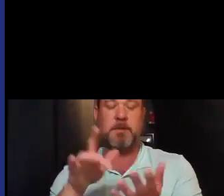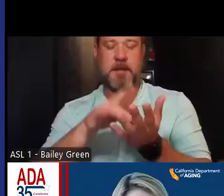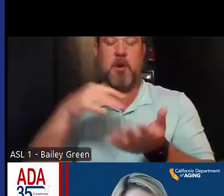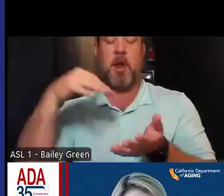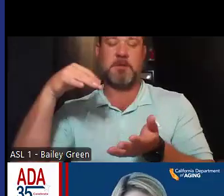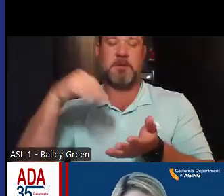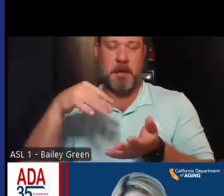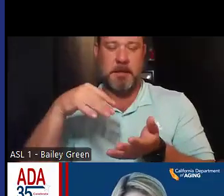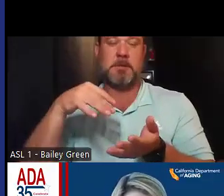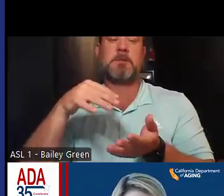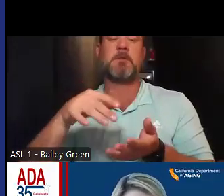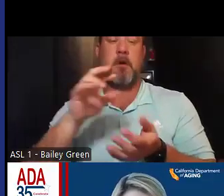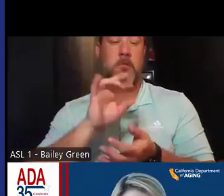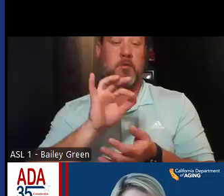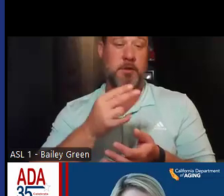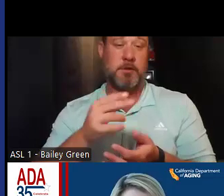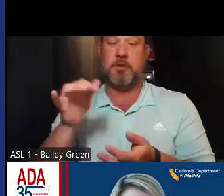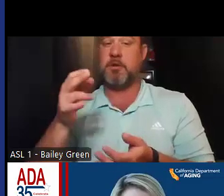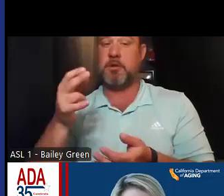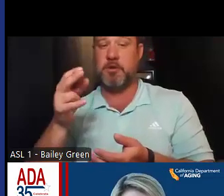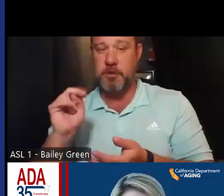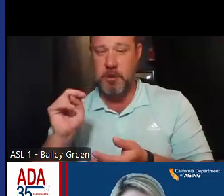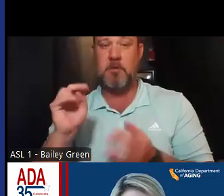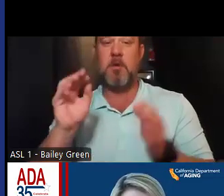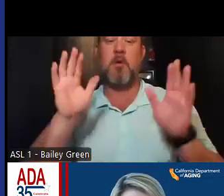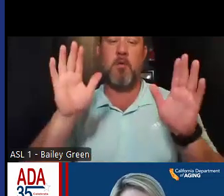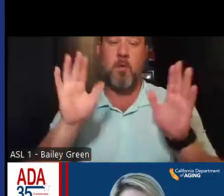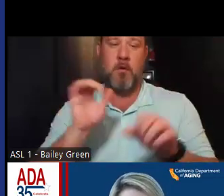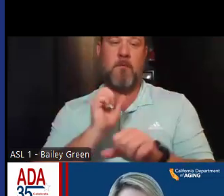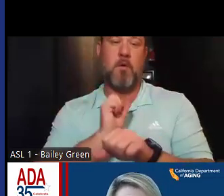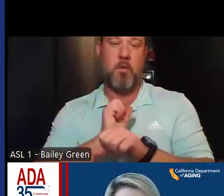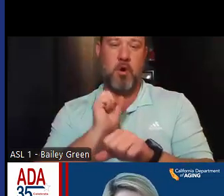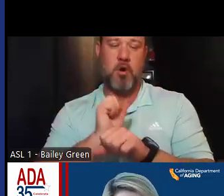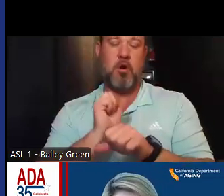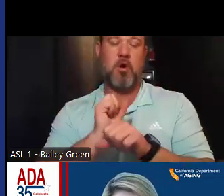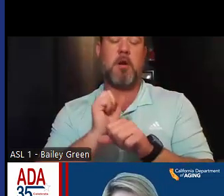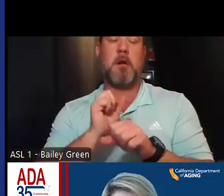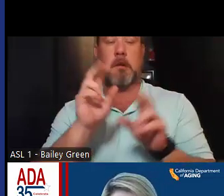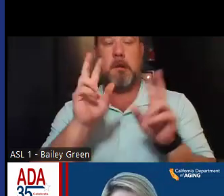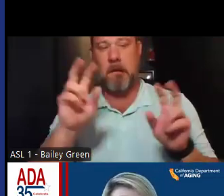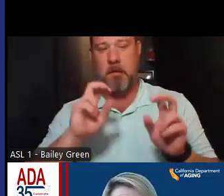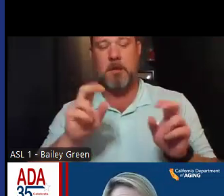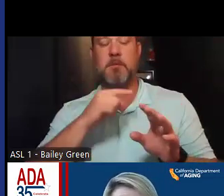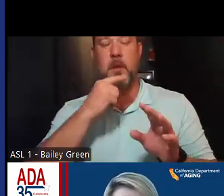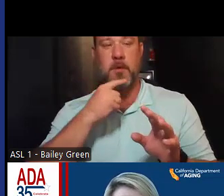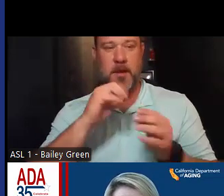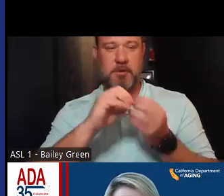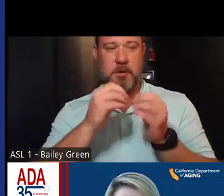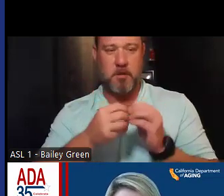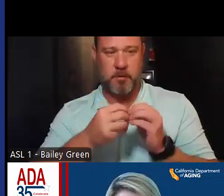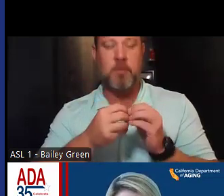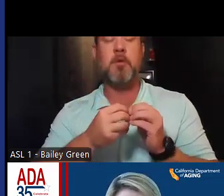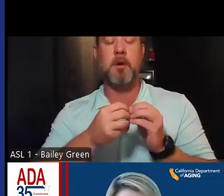pleased to hear from Rich and Jen, who have just led some amazing work in analyzing the population demographics and